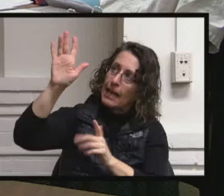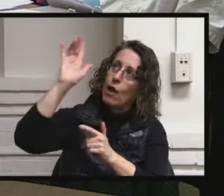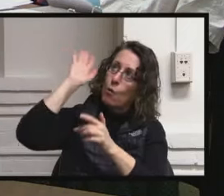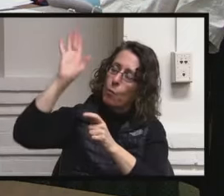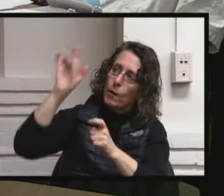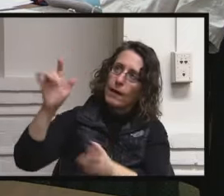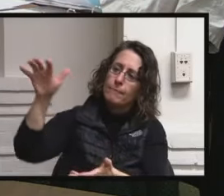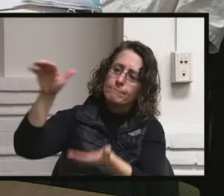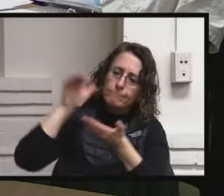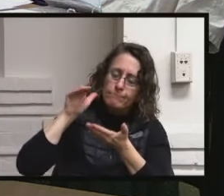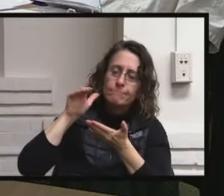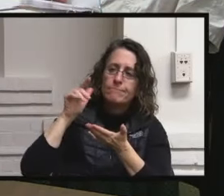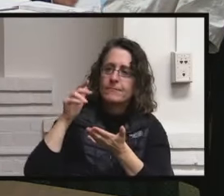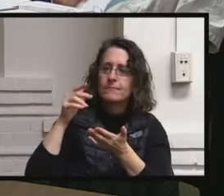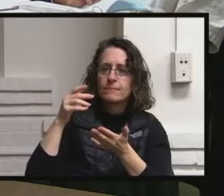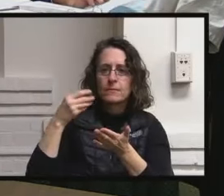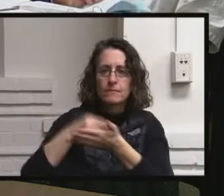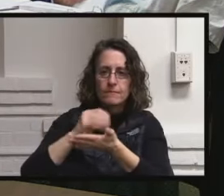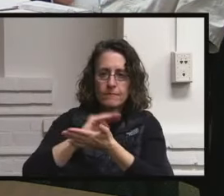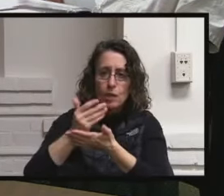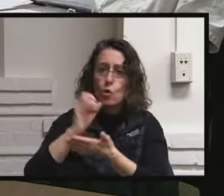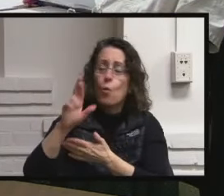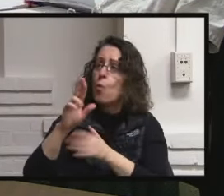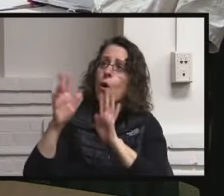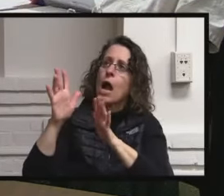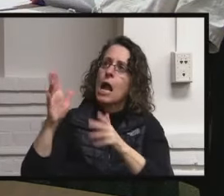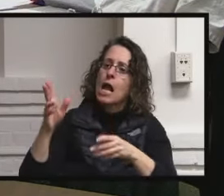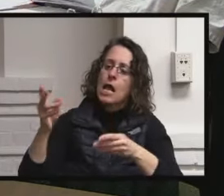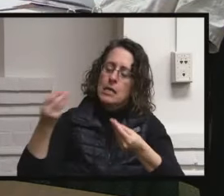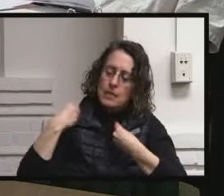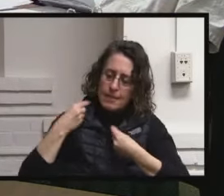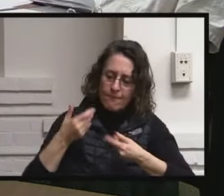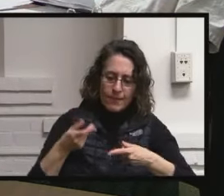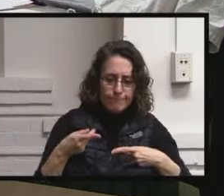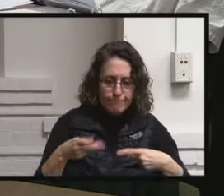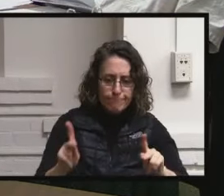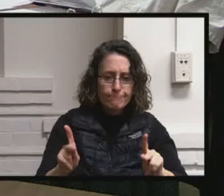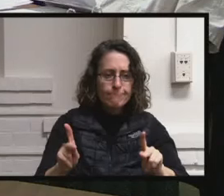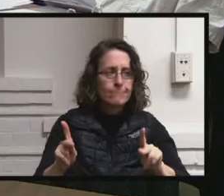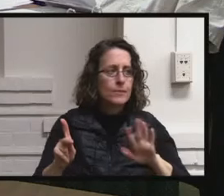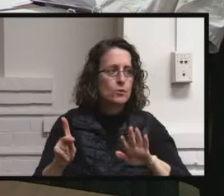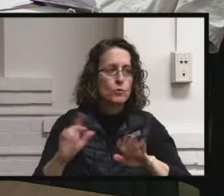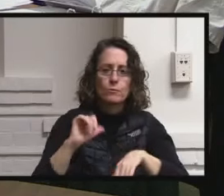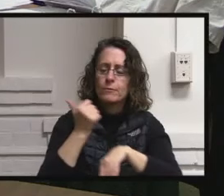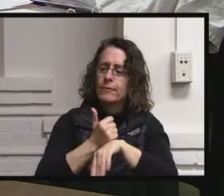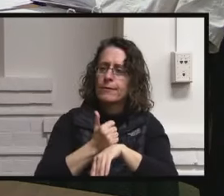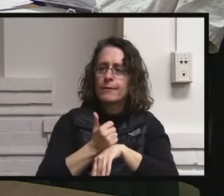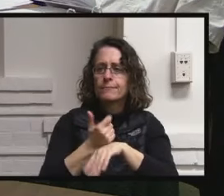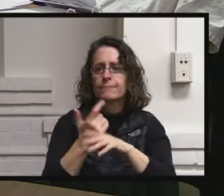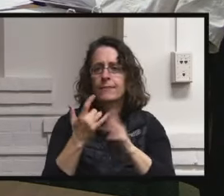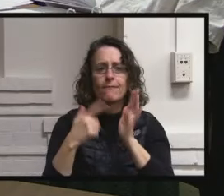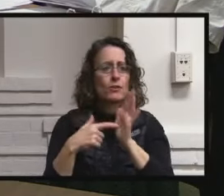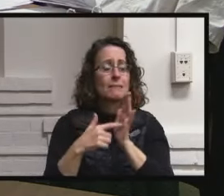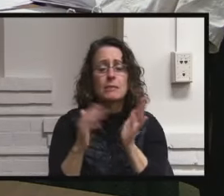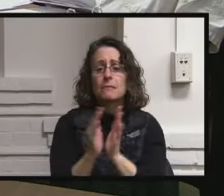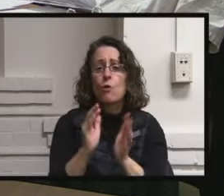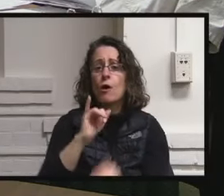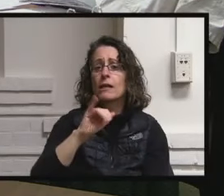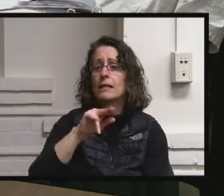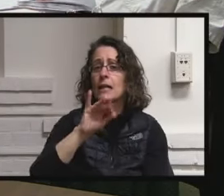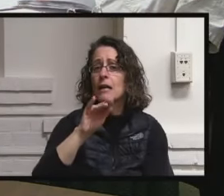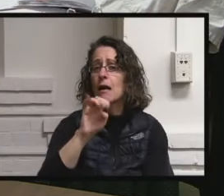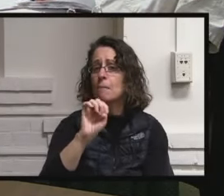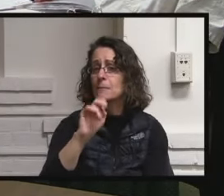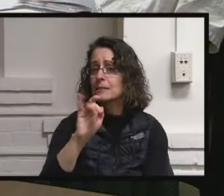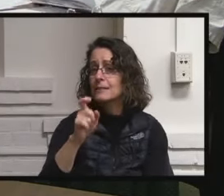like allowing us to impose a small income tax, like a quarter of a